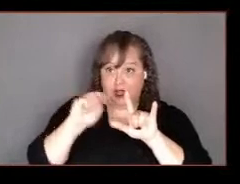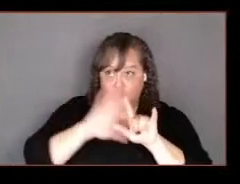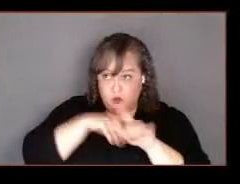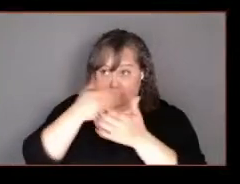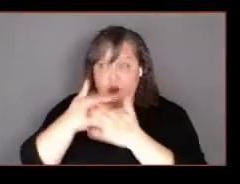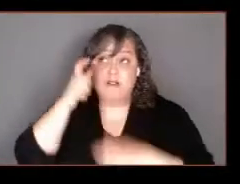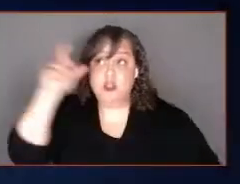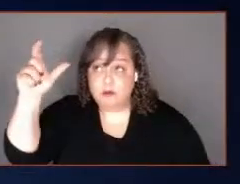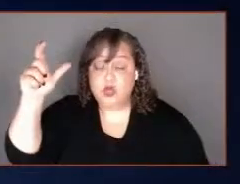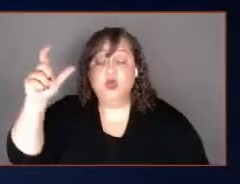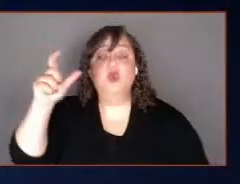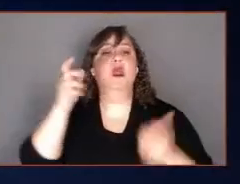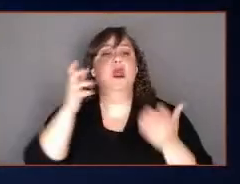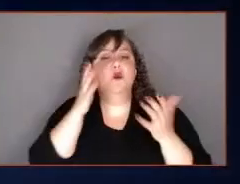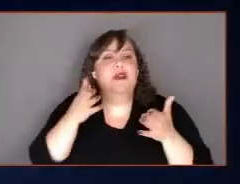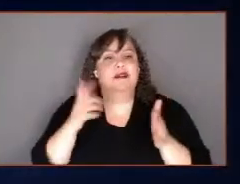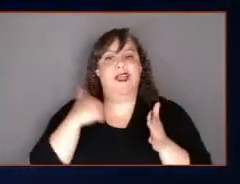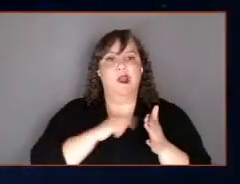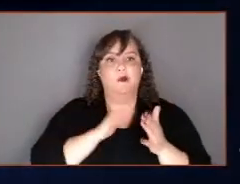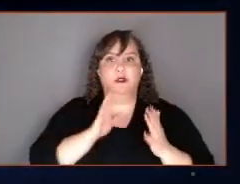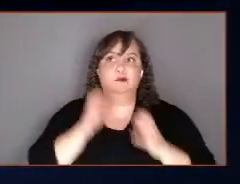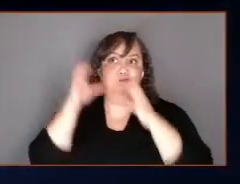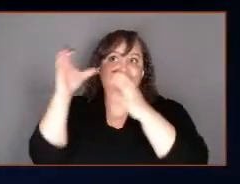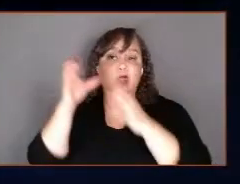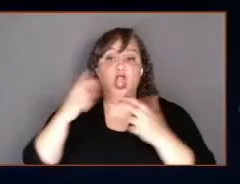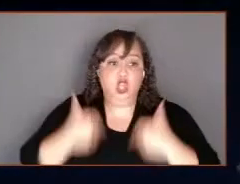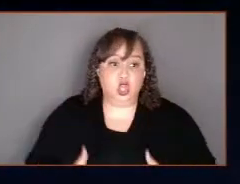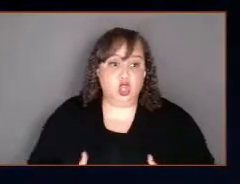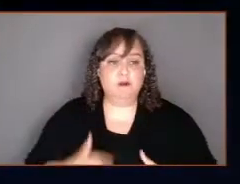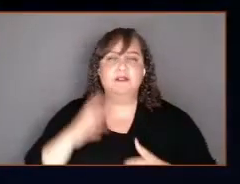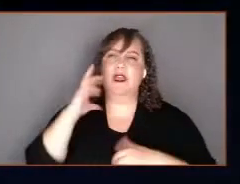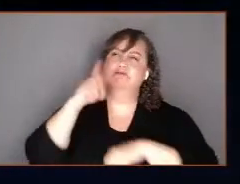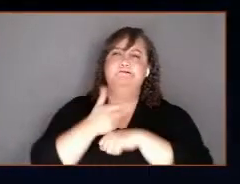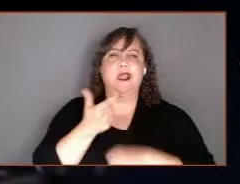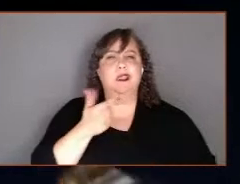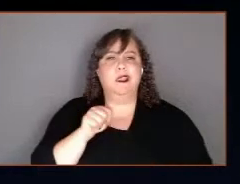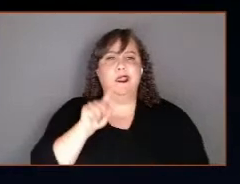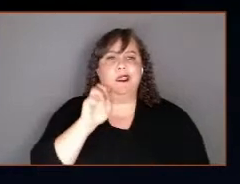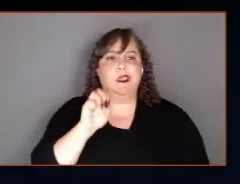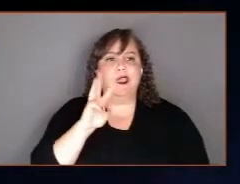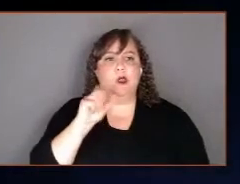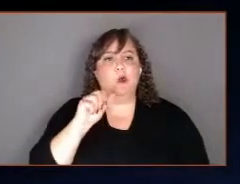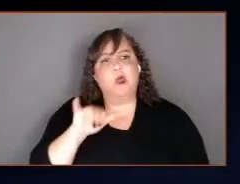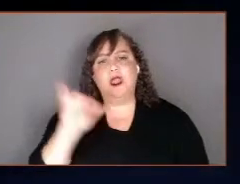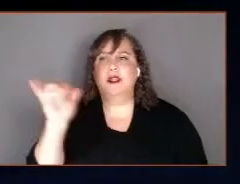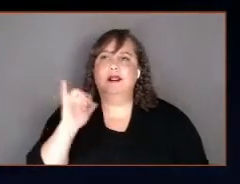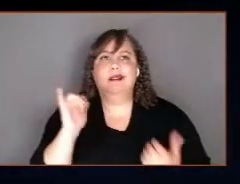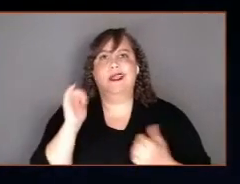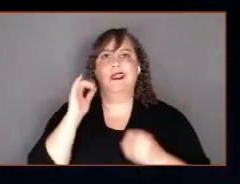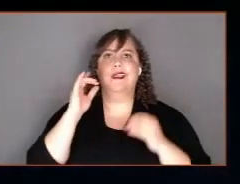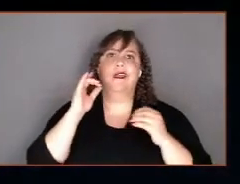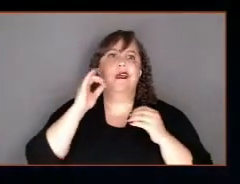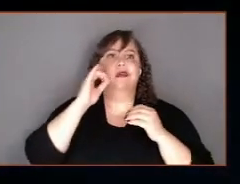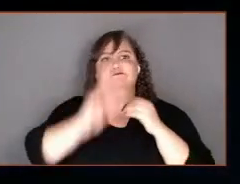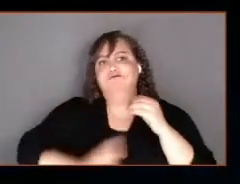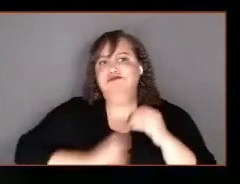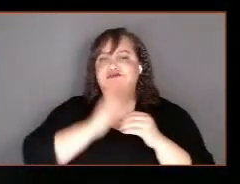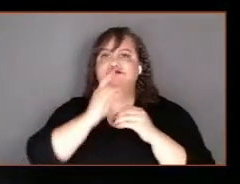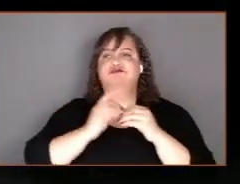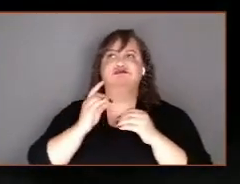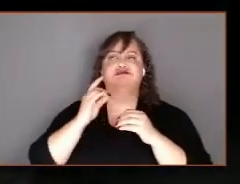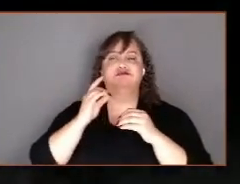humans there and to a gateway, which would be like a space station that's orbiting around the moon. We'd be able to get humans to the gateway or